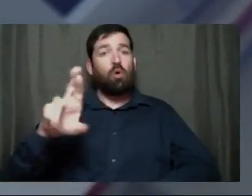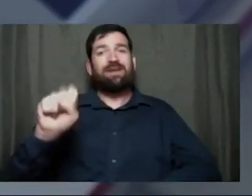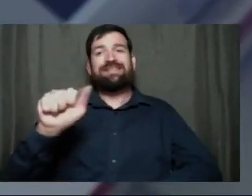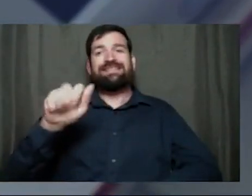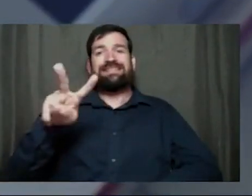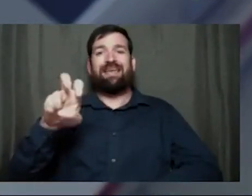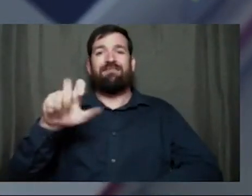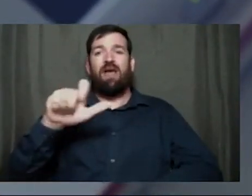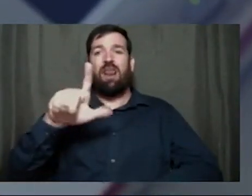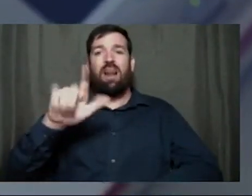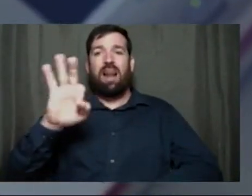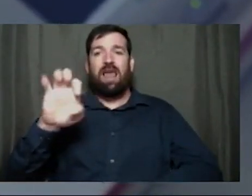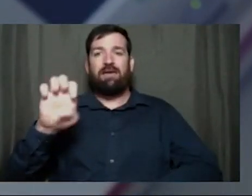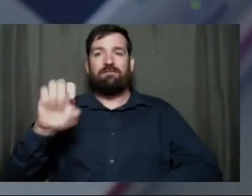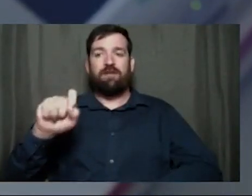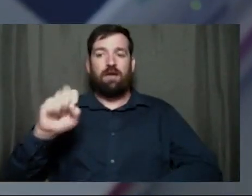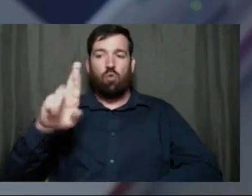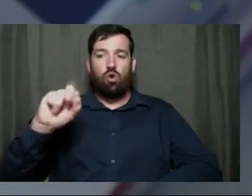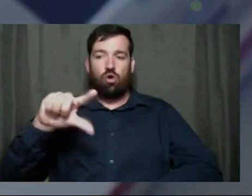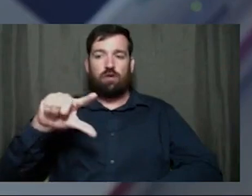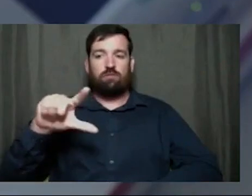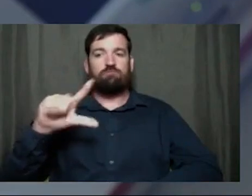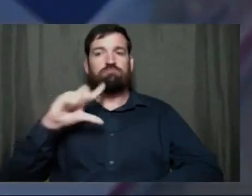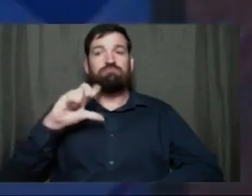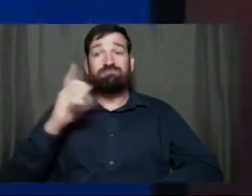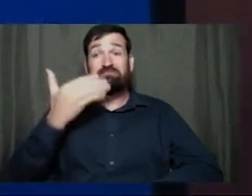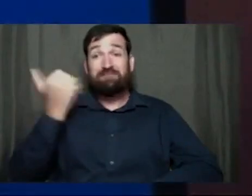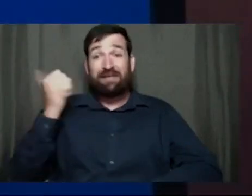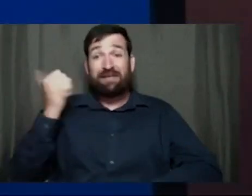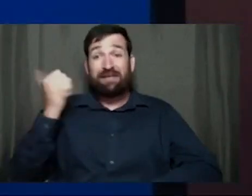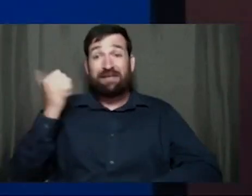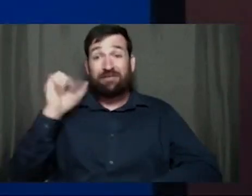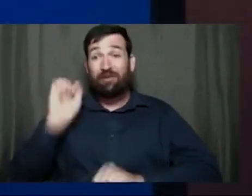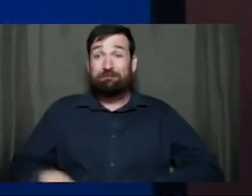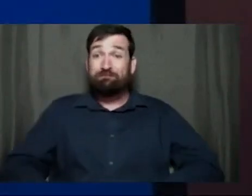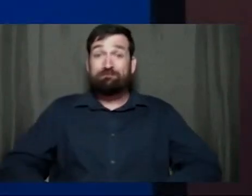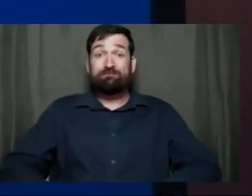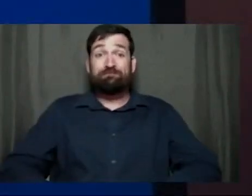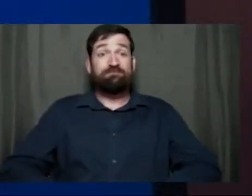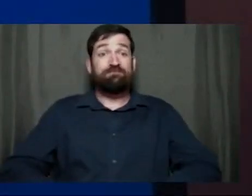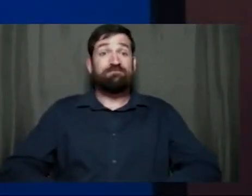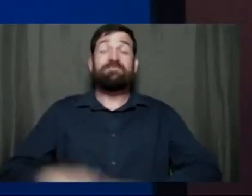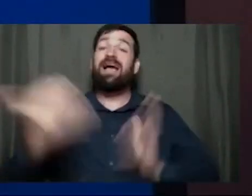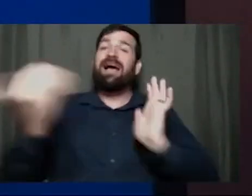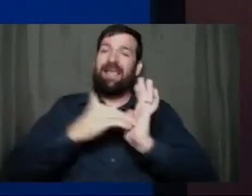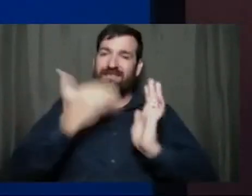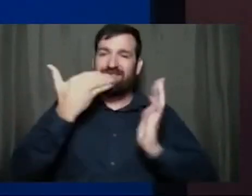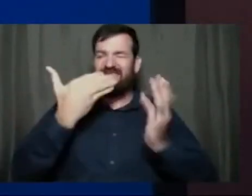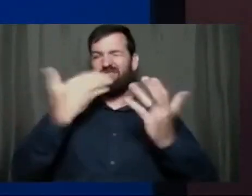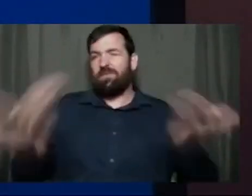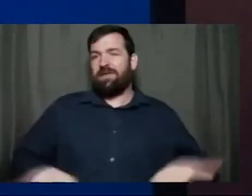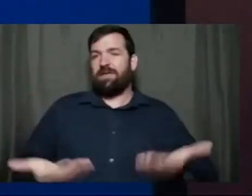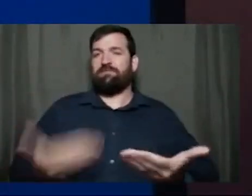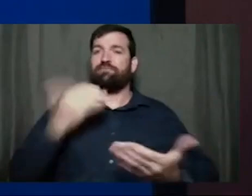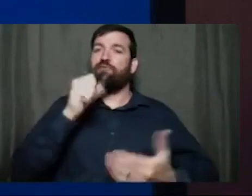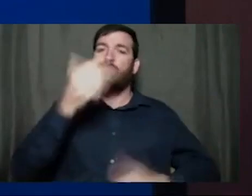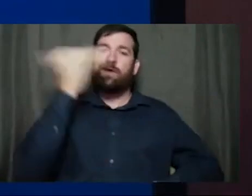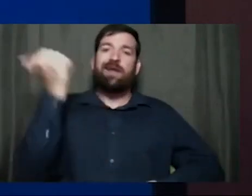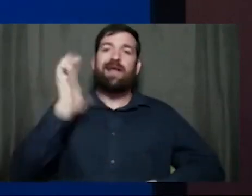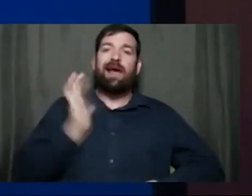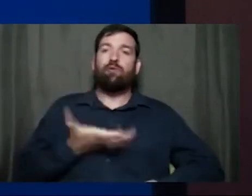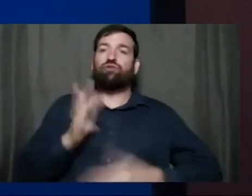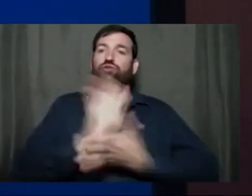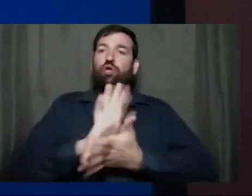savealife.org and give the best gift you can this time of year. And again, thank you for being with us today. Don't forget you can catch our shows anytime on Facebook